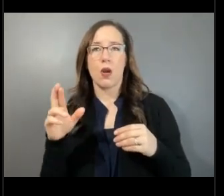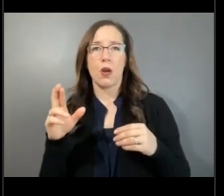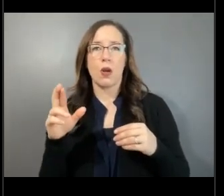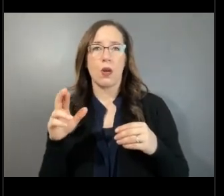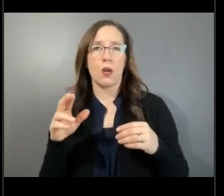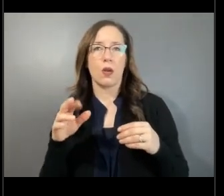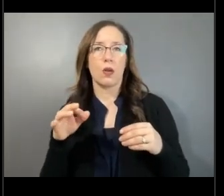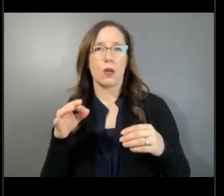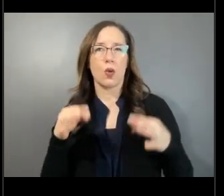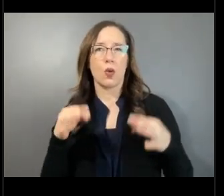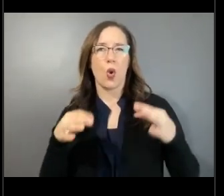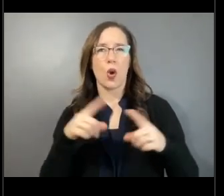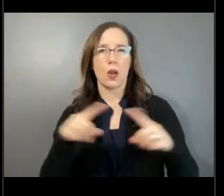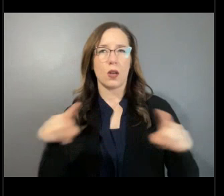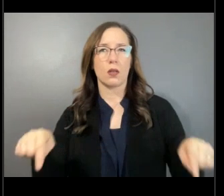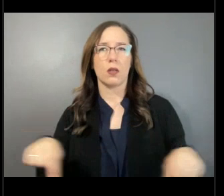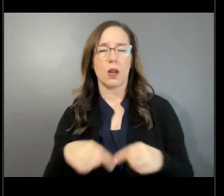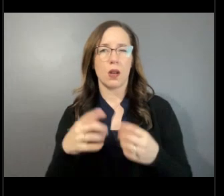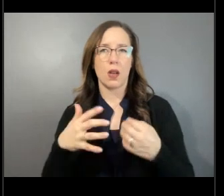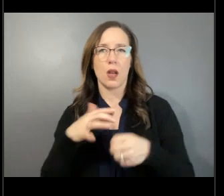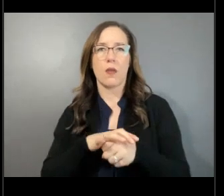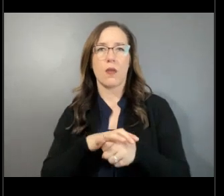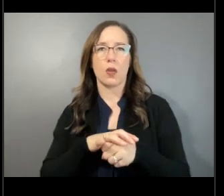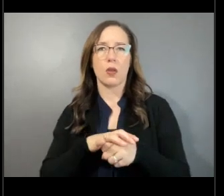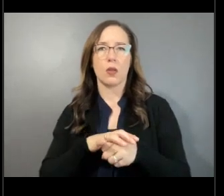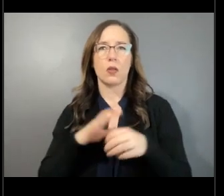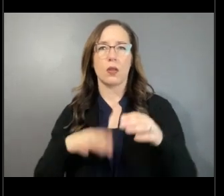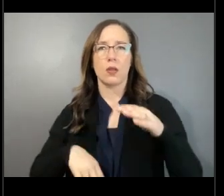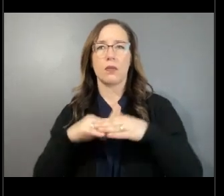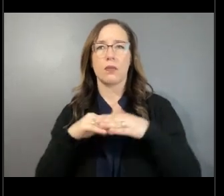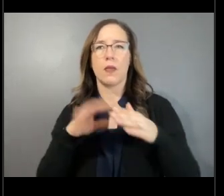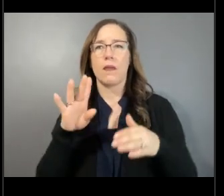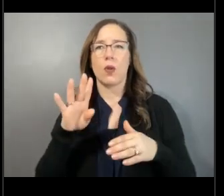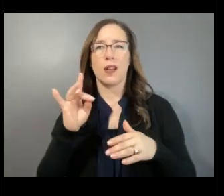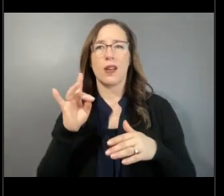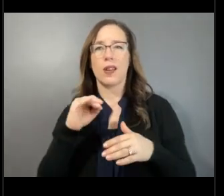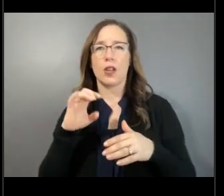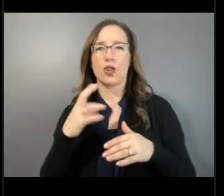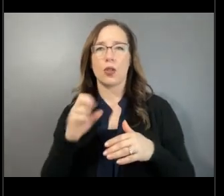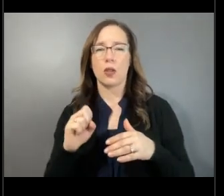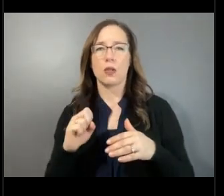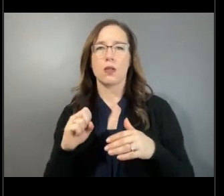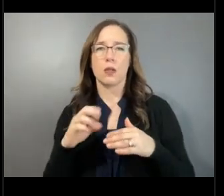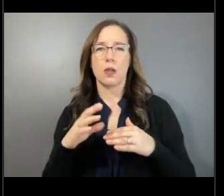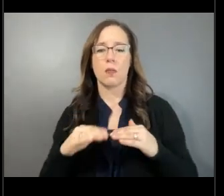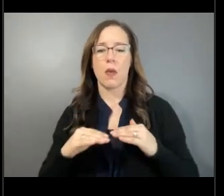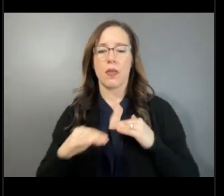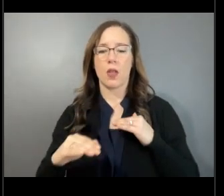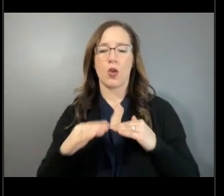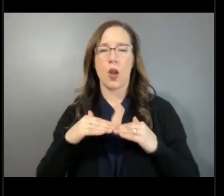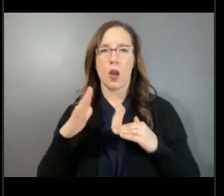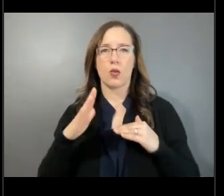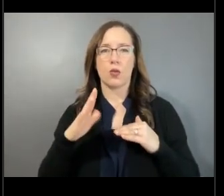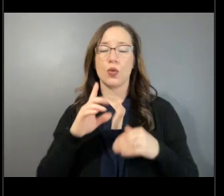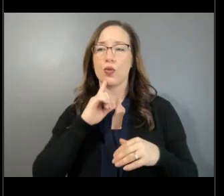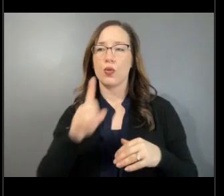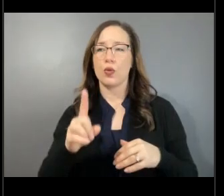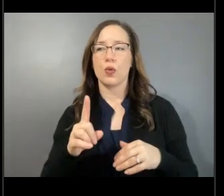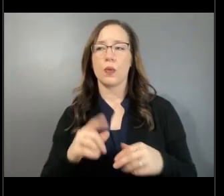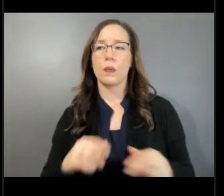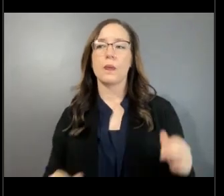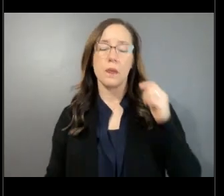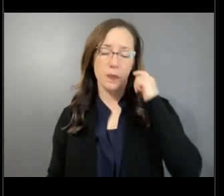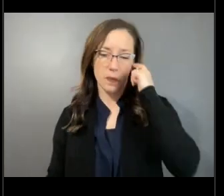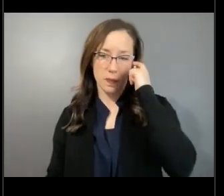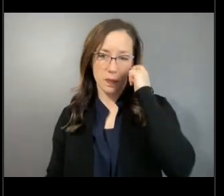site should be no higher than 48 inches above the ground level. The correct answer for this was the first